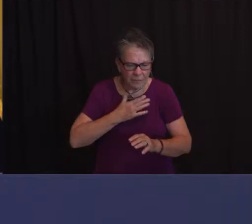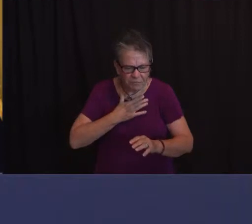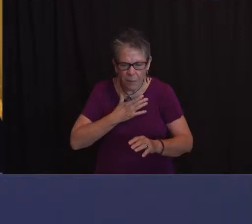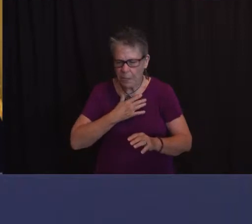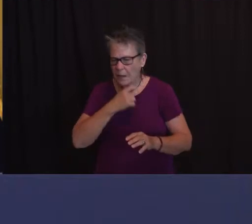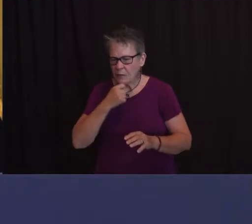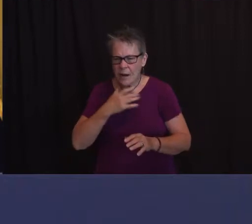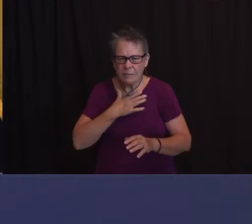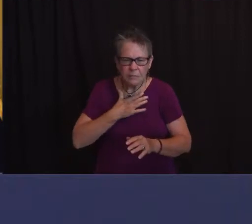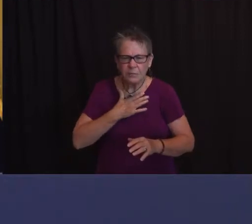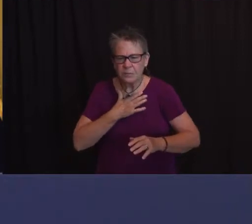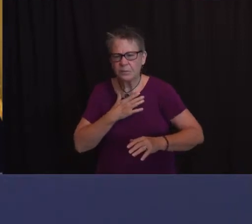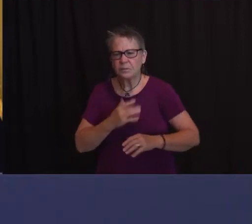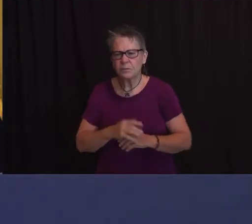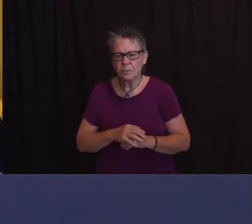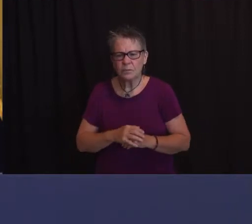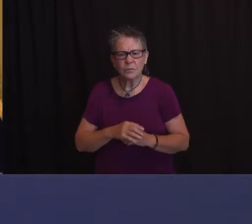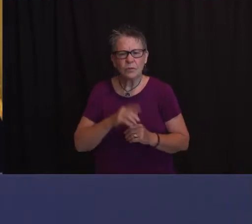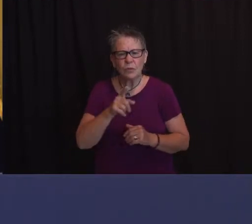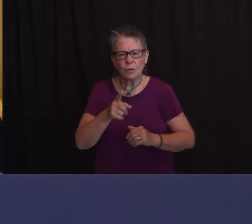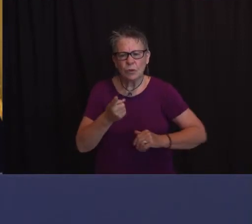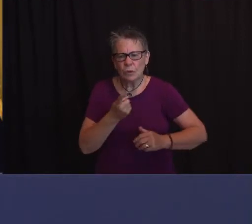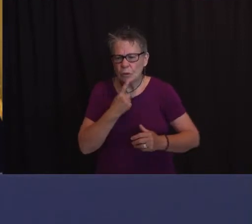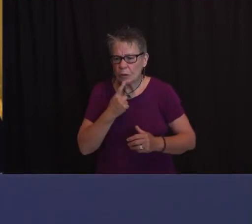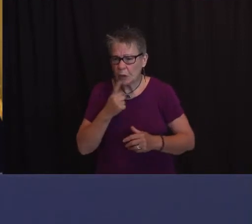You've said that all options are on the table.